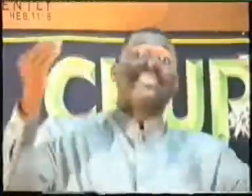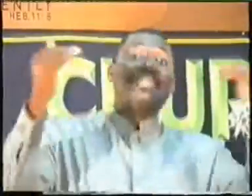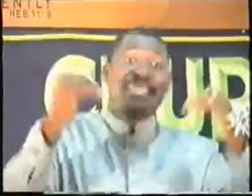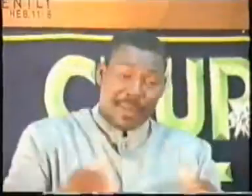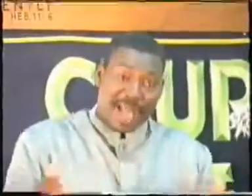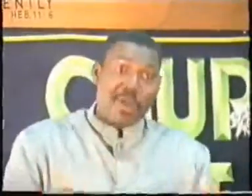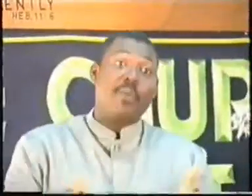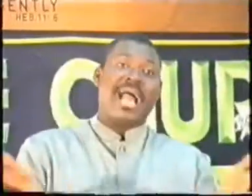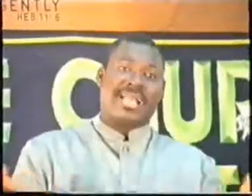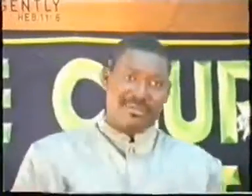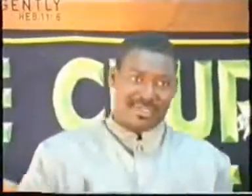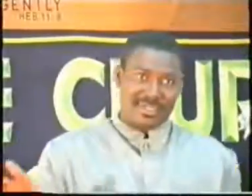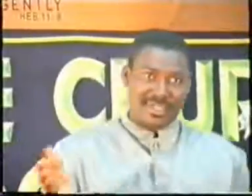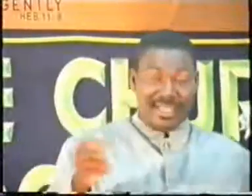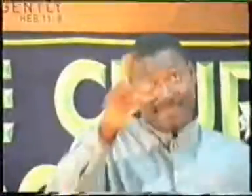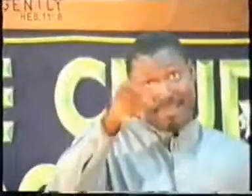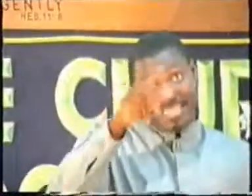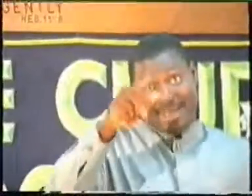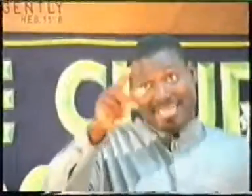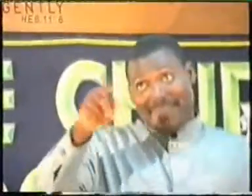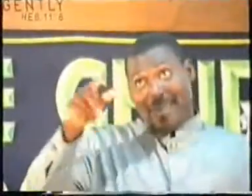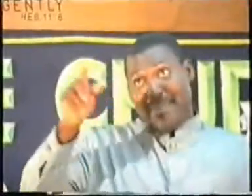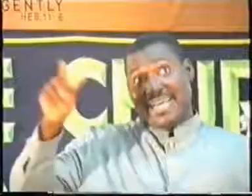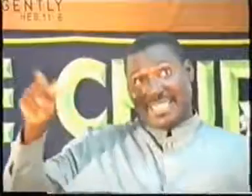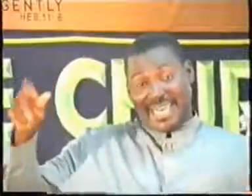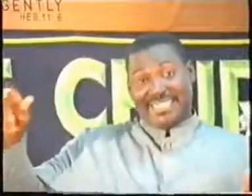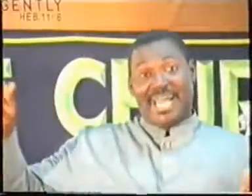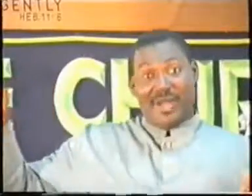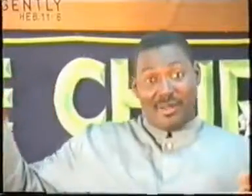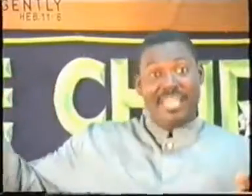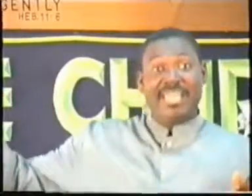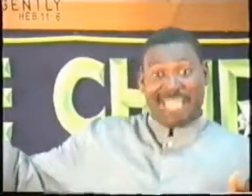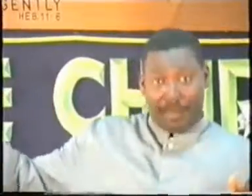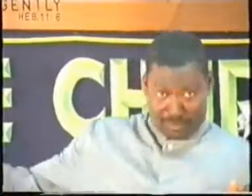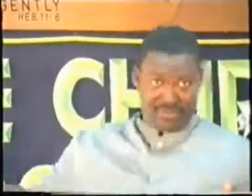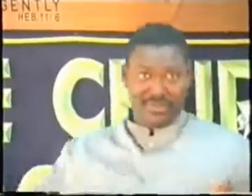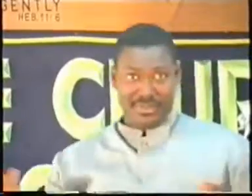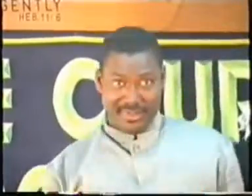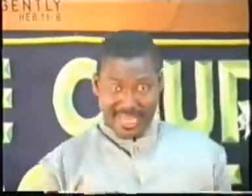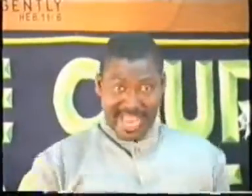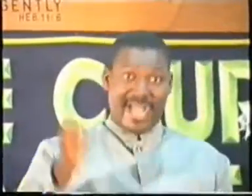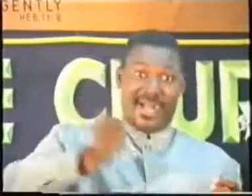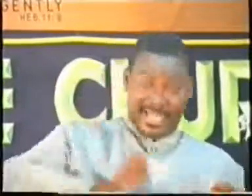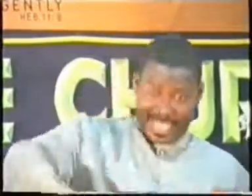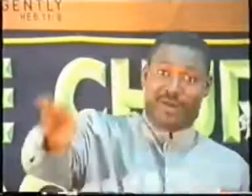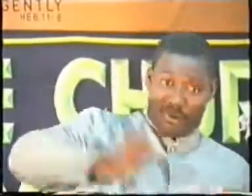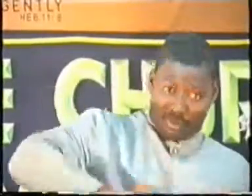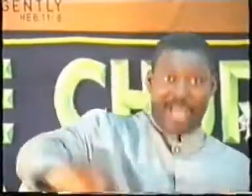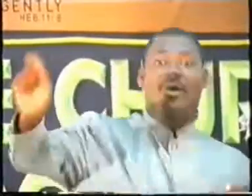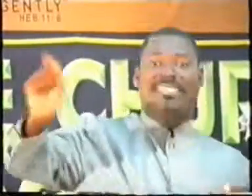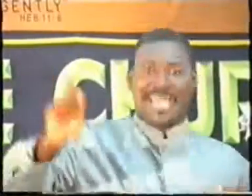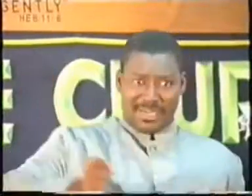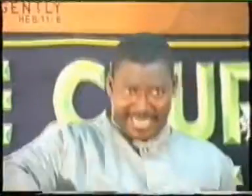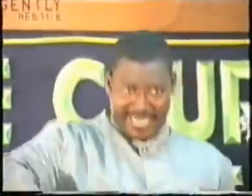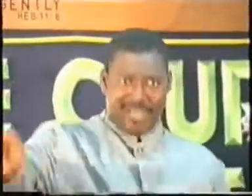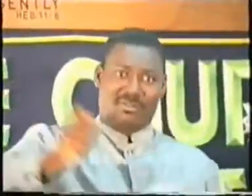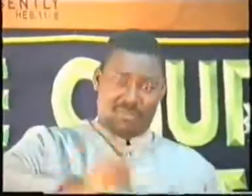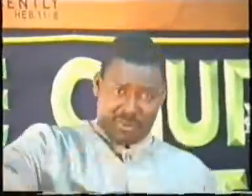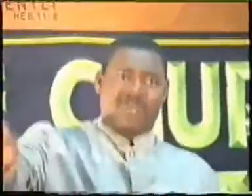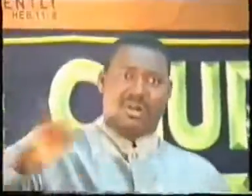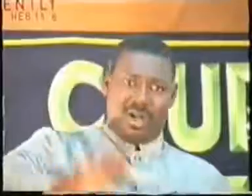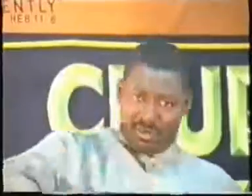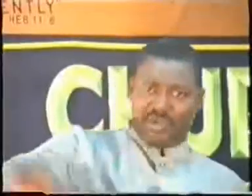nya kwate ne de pa na ko bi account e de bende bende bende ban international hwani tapo na aja ono ano osan ono ne